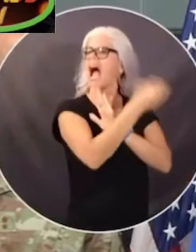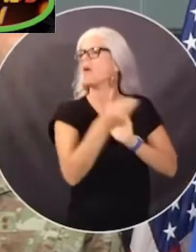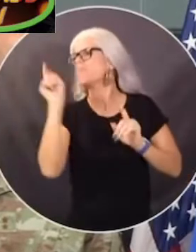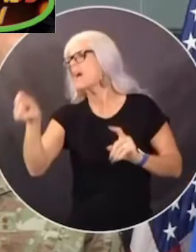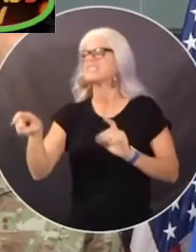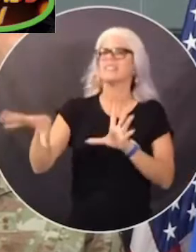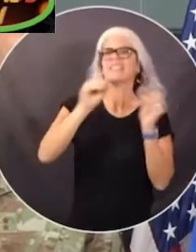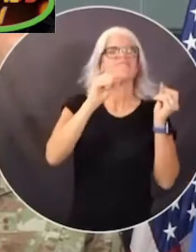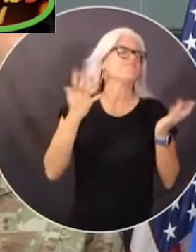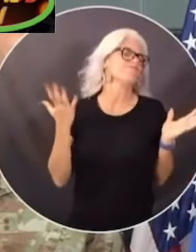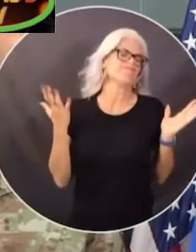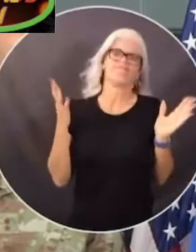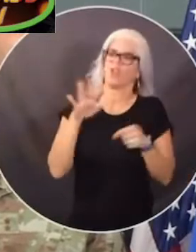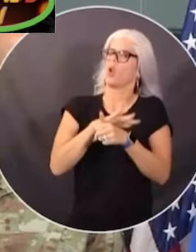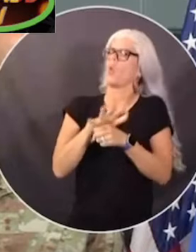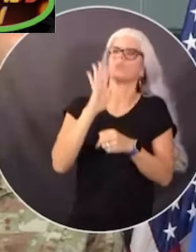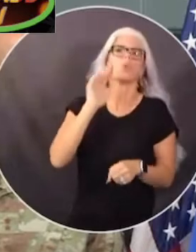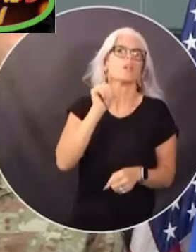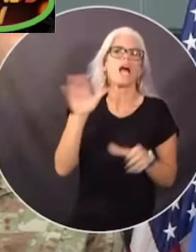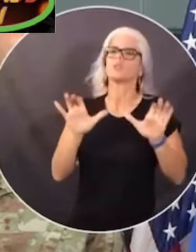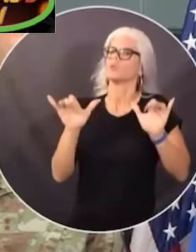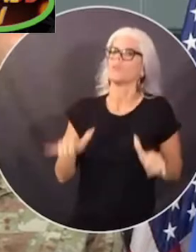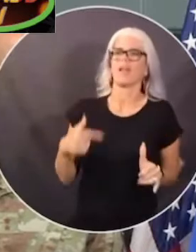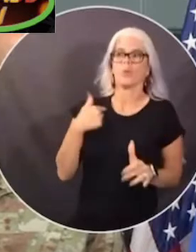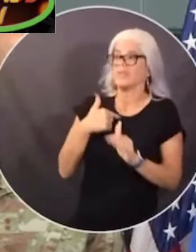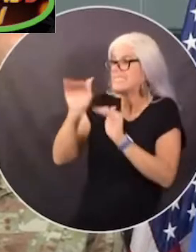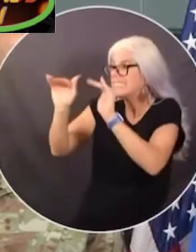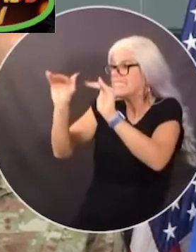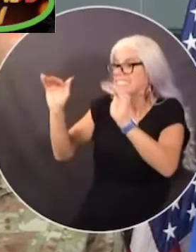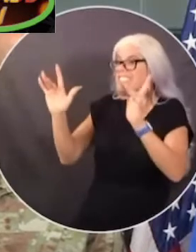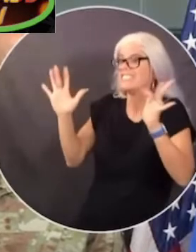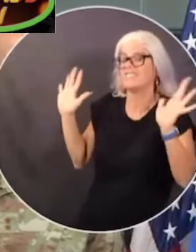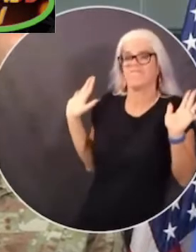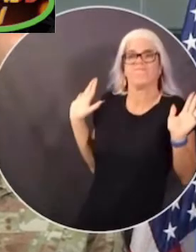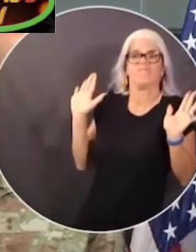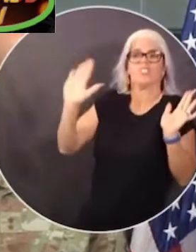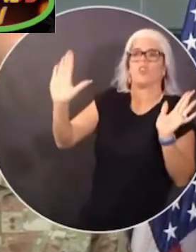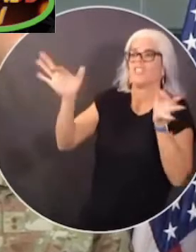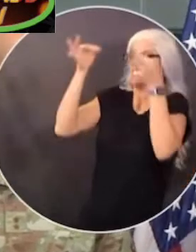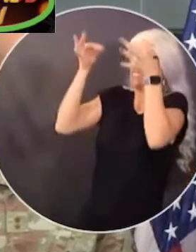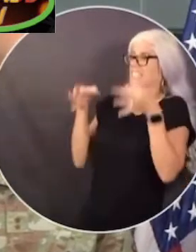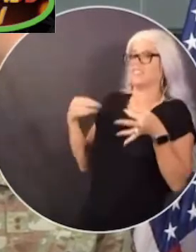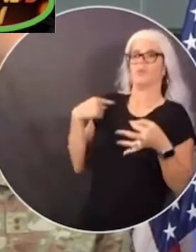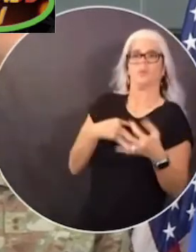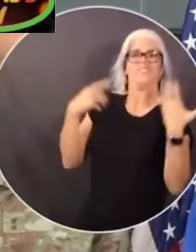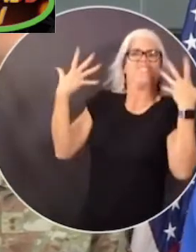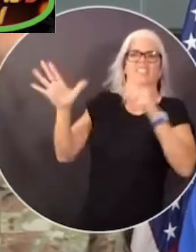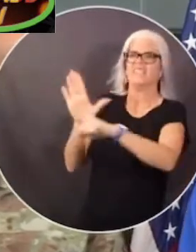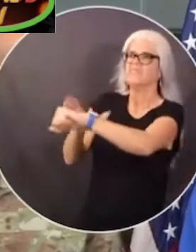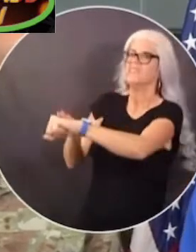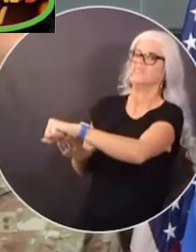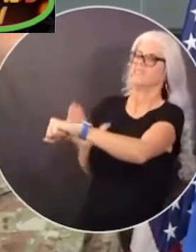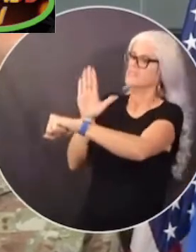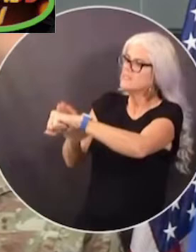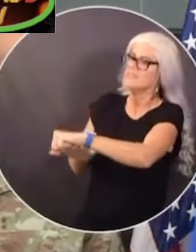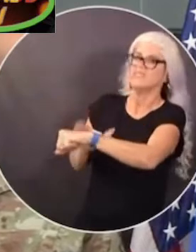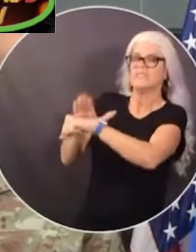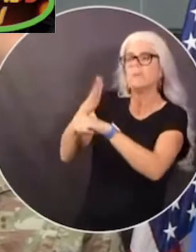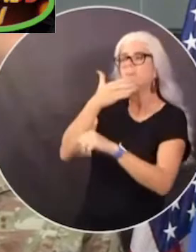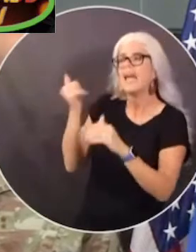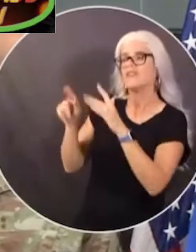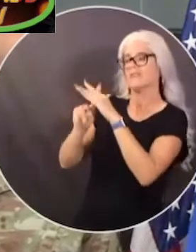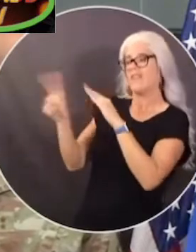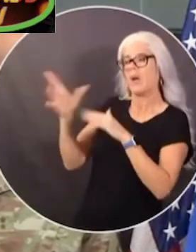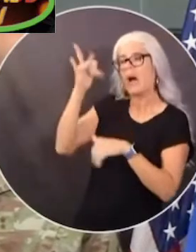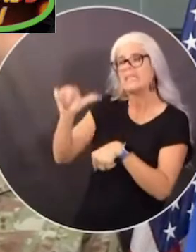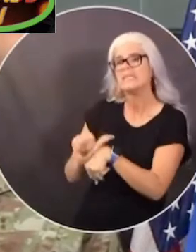that. And look, we've been saying that if you're in an evacuation zone, once that order is made, you're risking